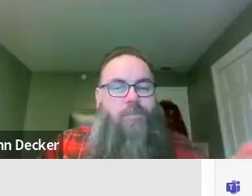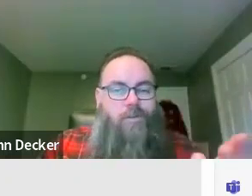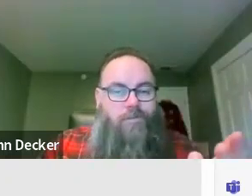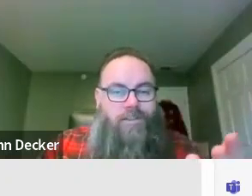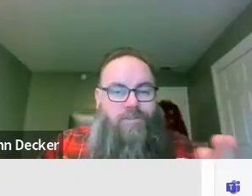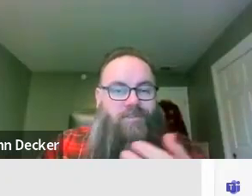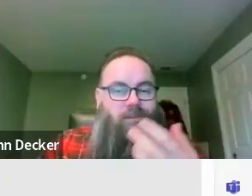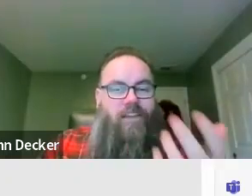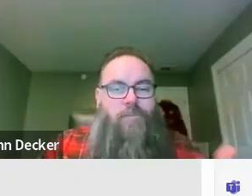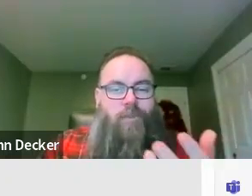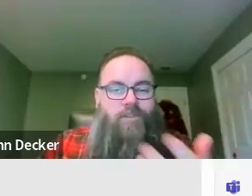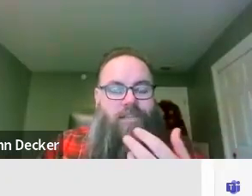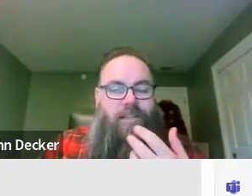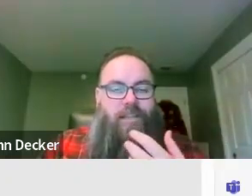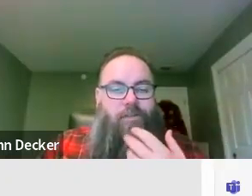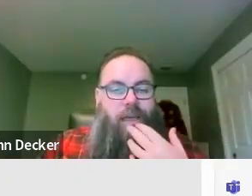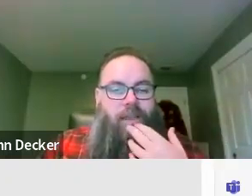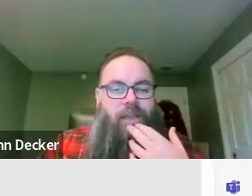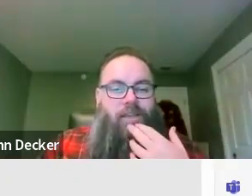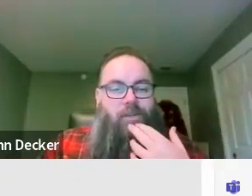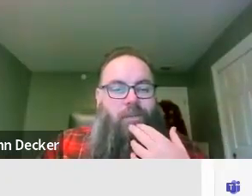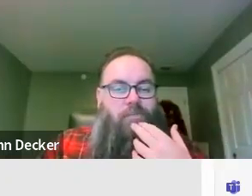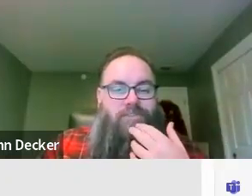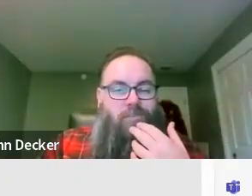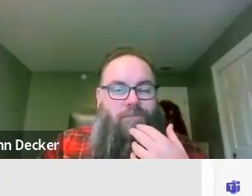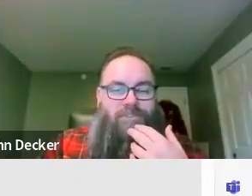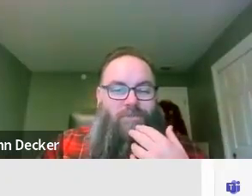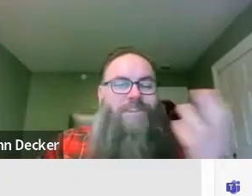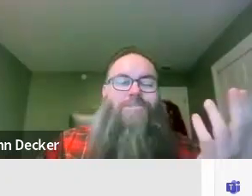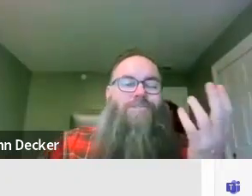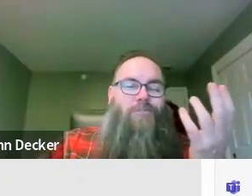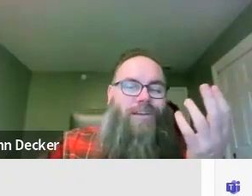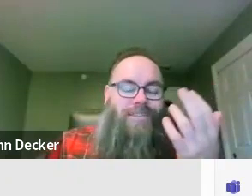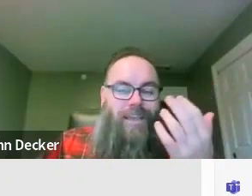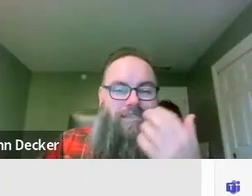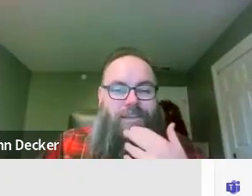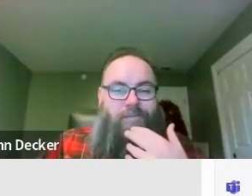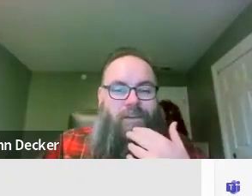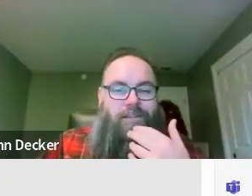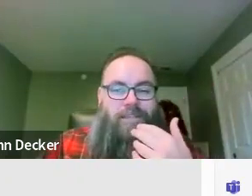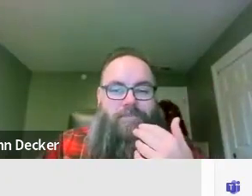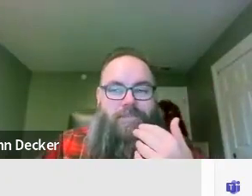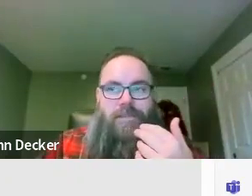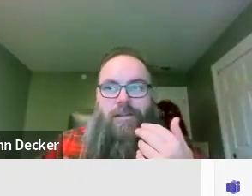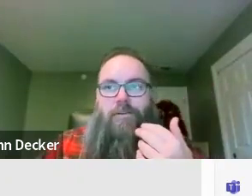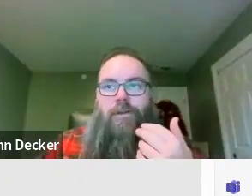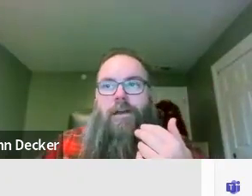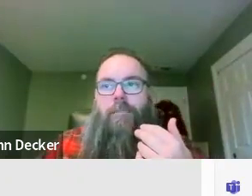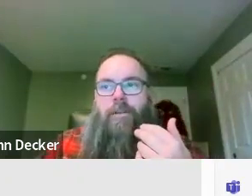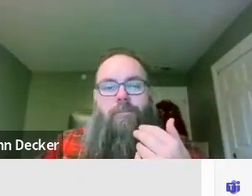such an eye opener because we certainly have people that are sitting in there that, may have been served with 20 years from us. And some of the